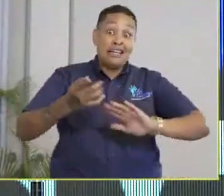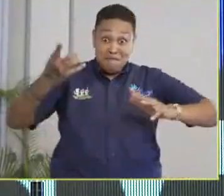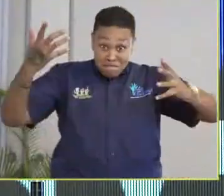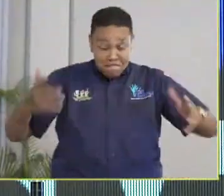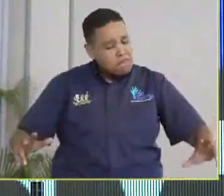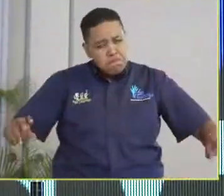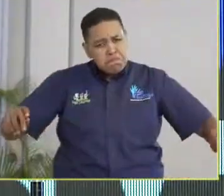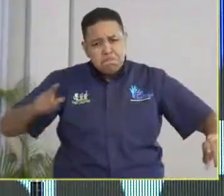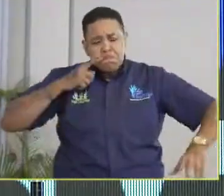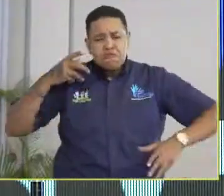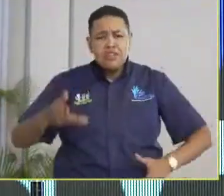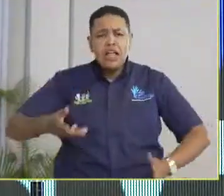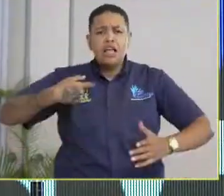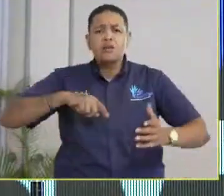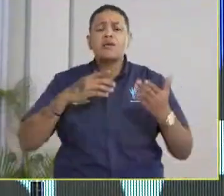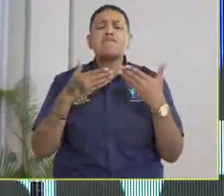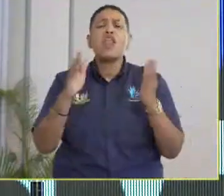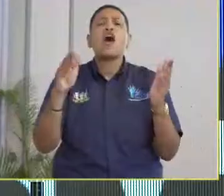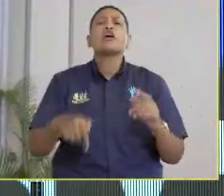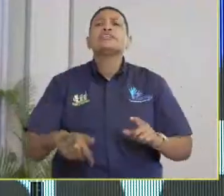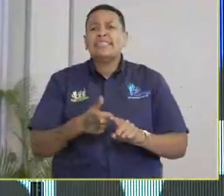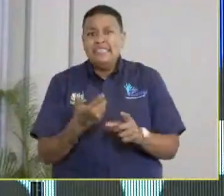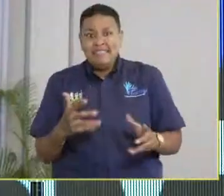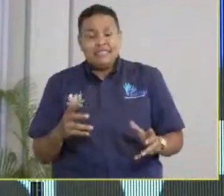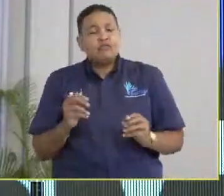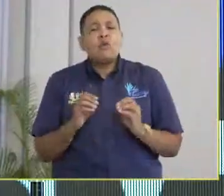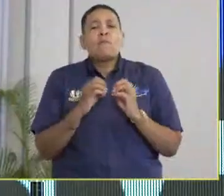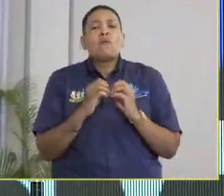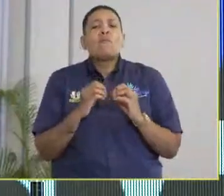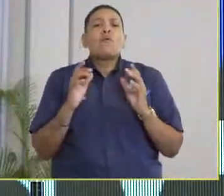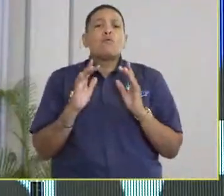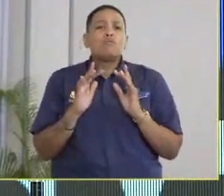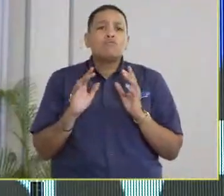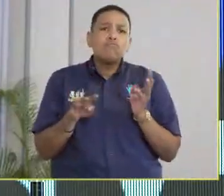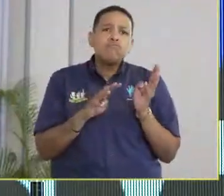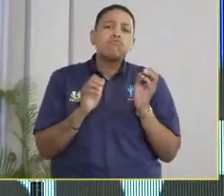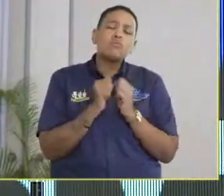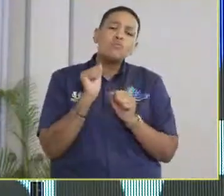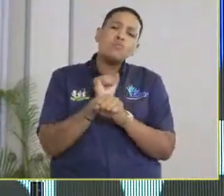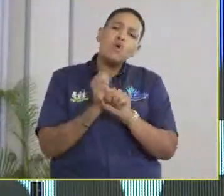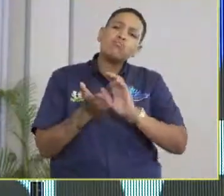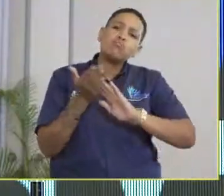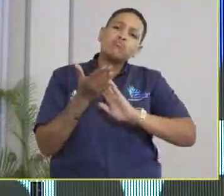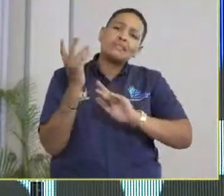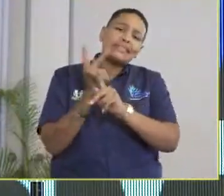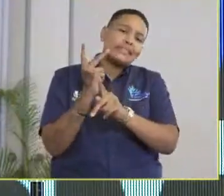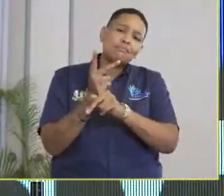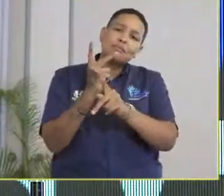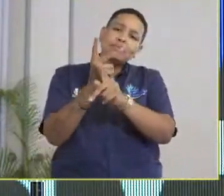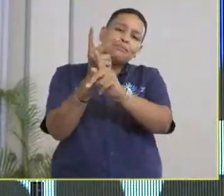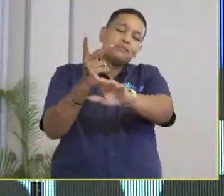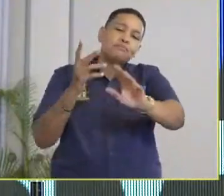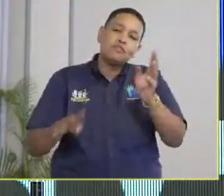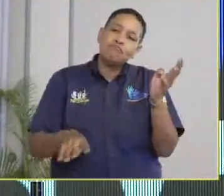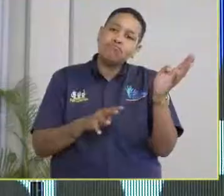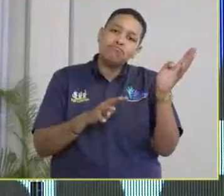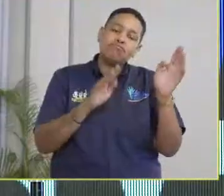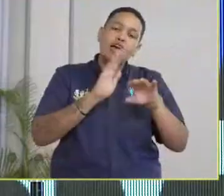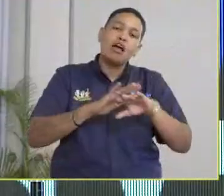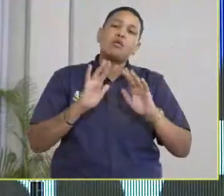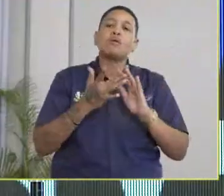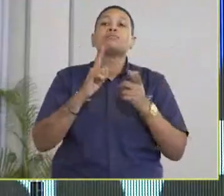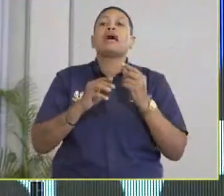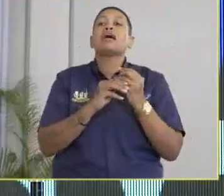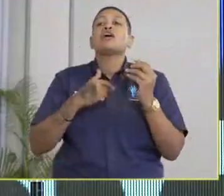just a platform that we've launched today and that's it, but there is work that will continuously be done on the platform as